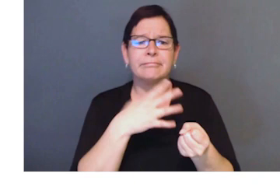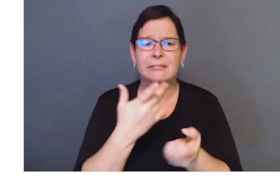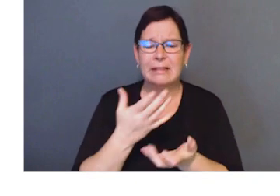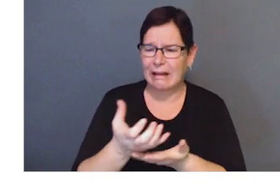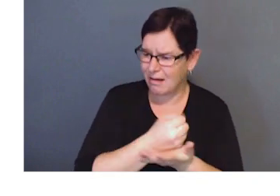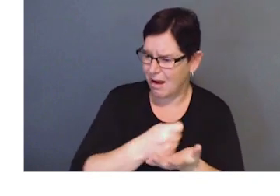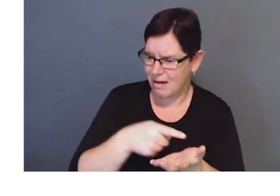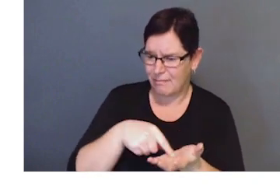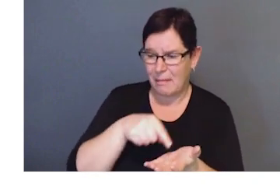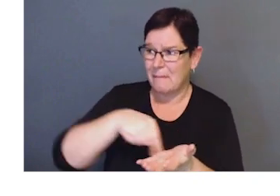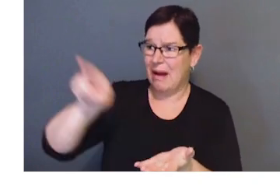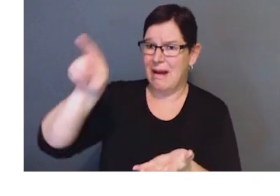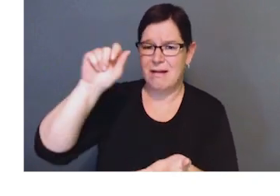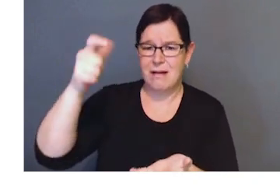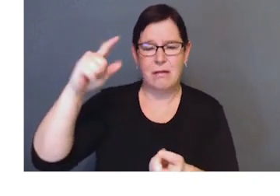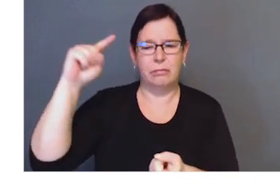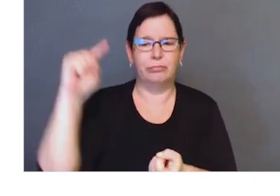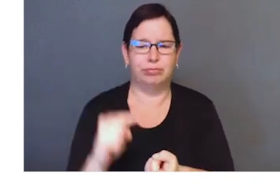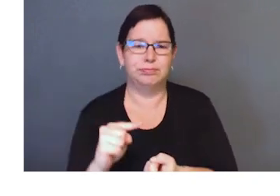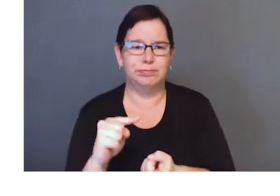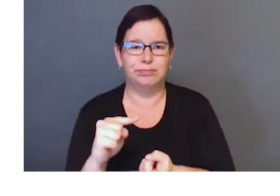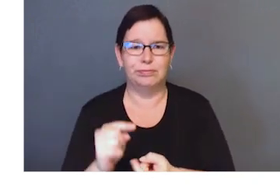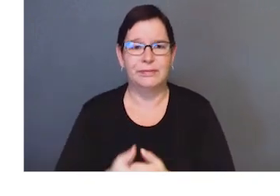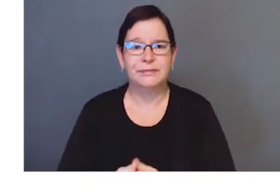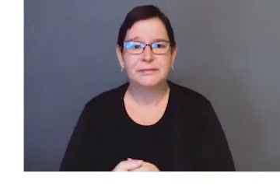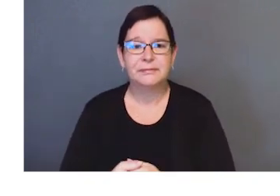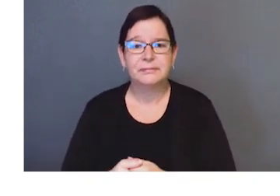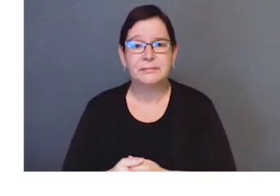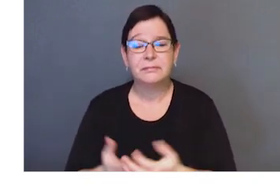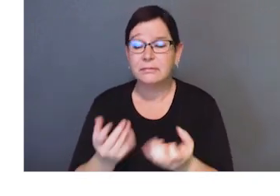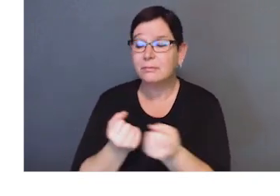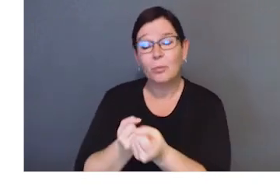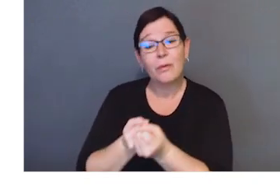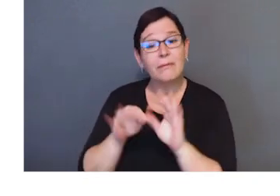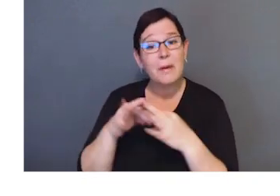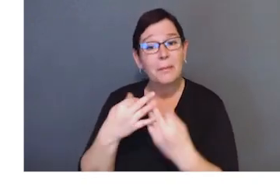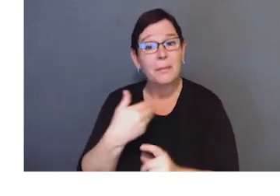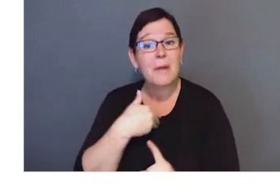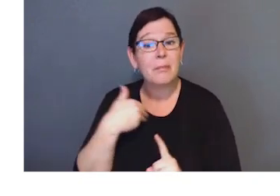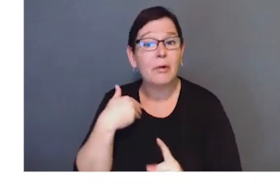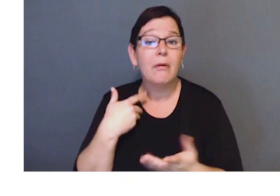A supporting family member can be a spouse or a common law partner,